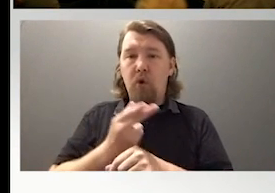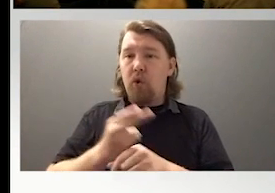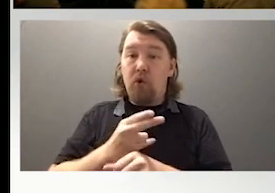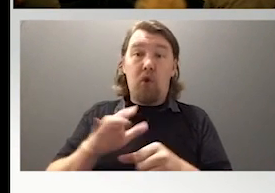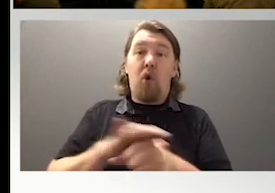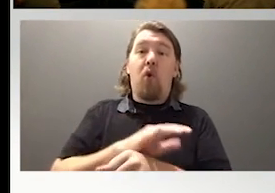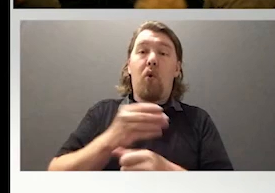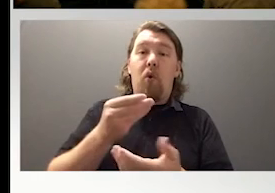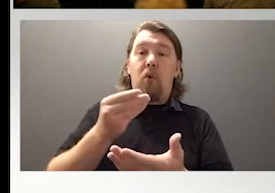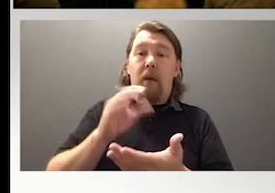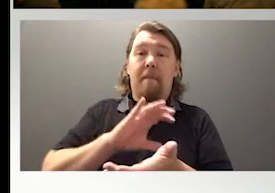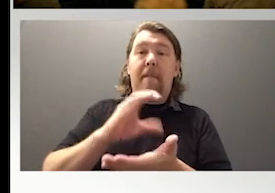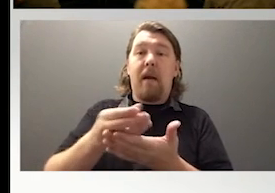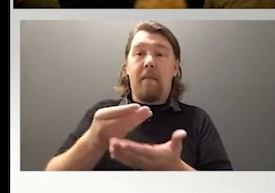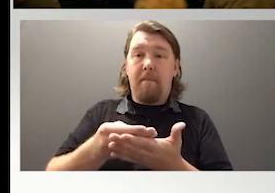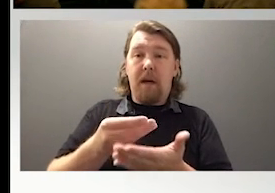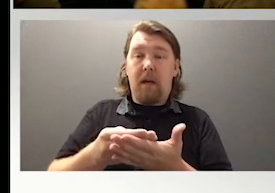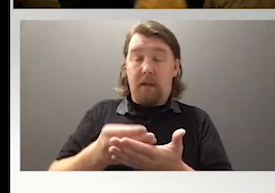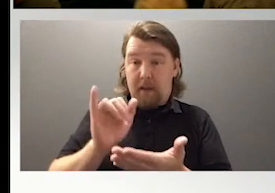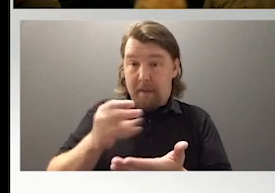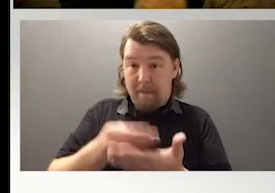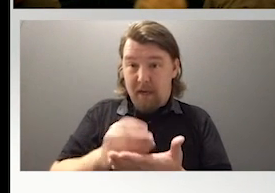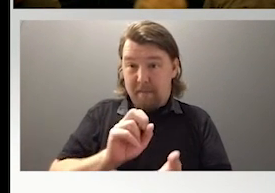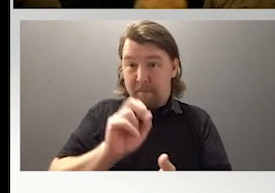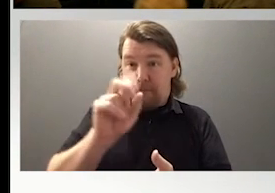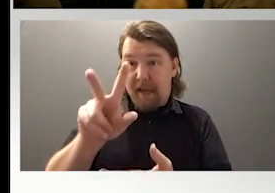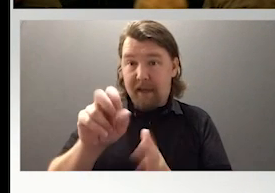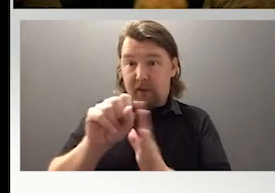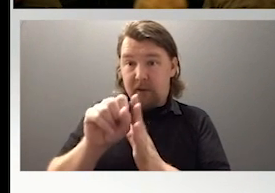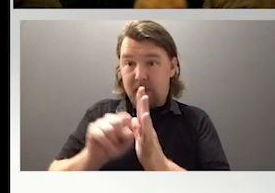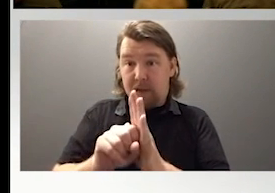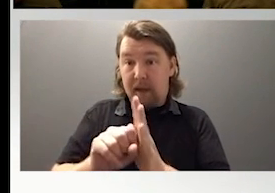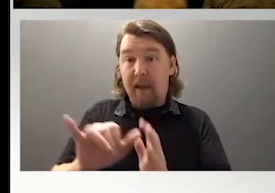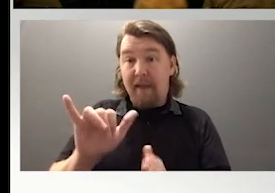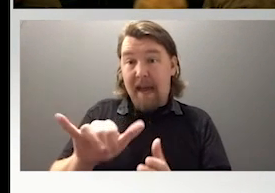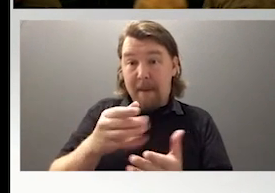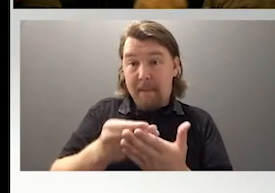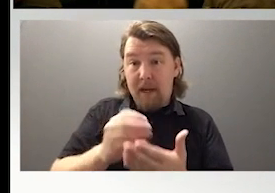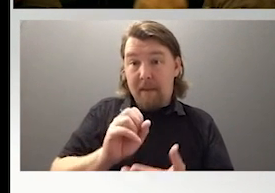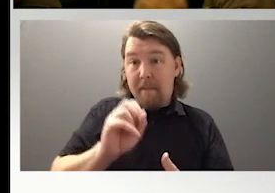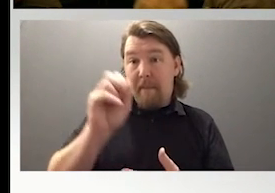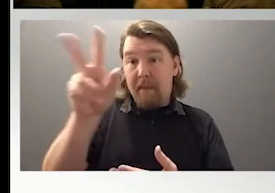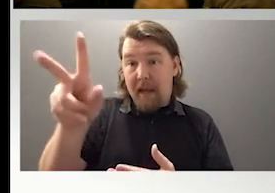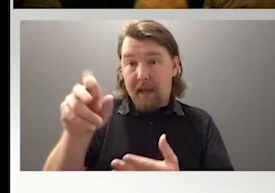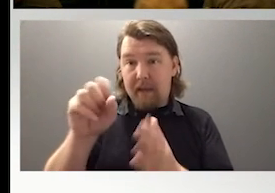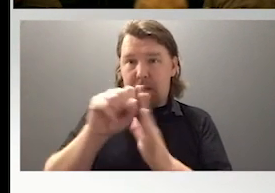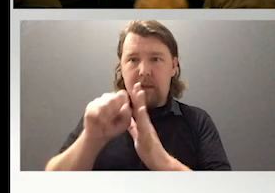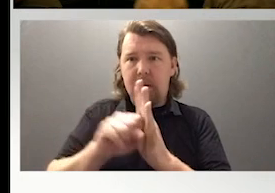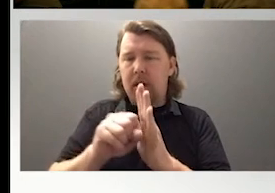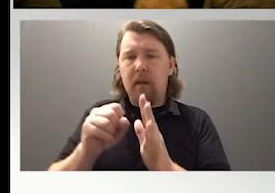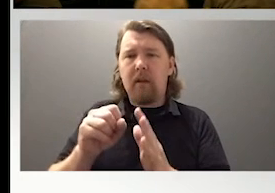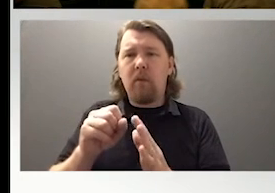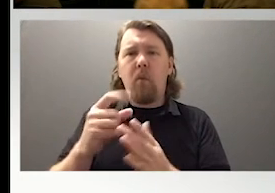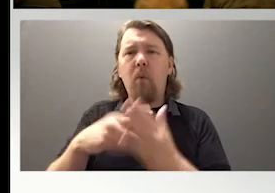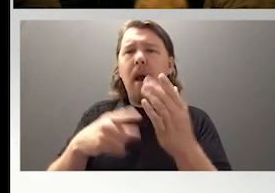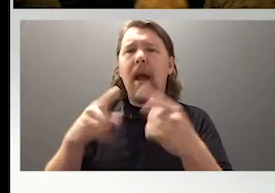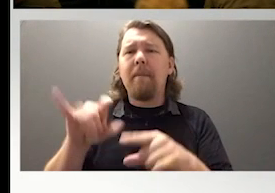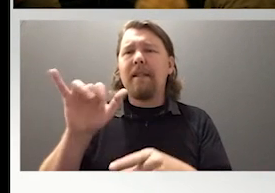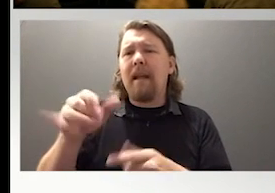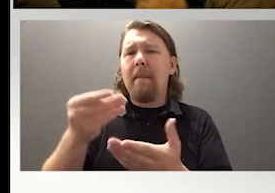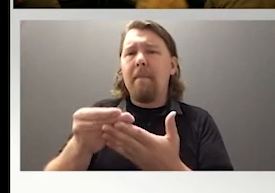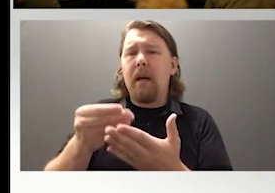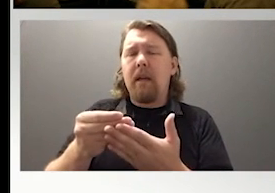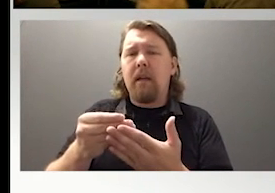money left, and so that goes back to the state, what happens to that funding? Why can't they put more people on with the people who are